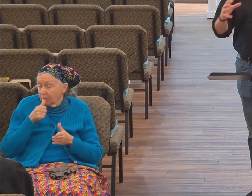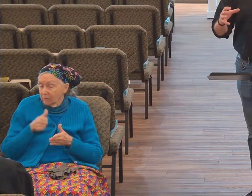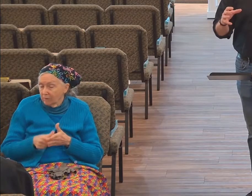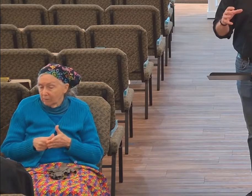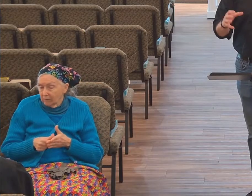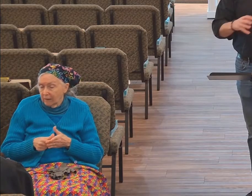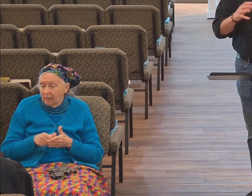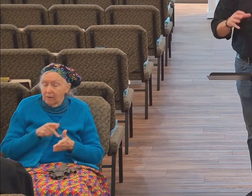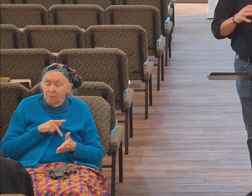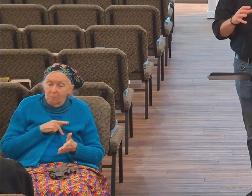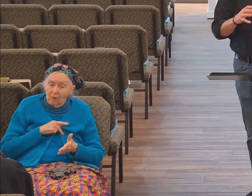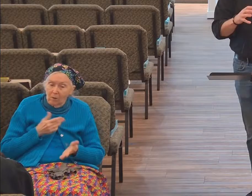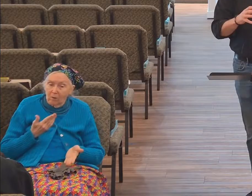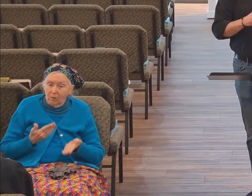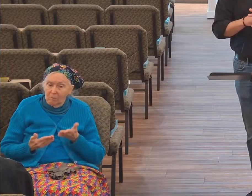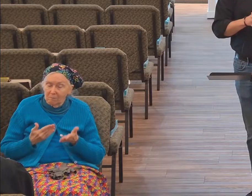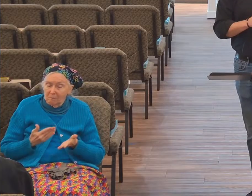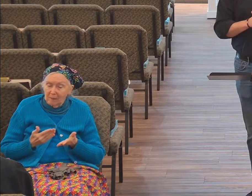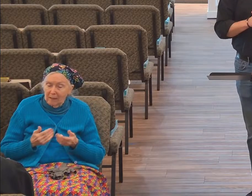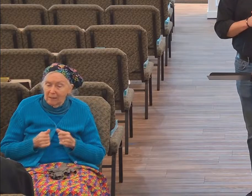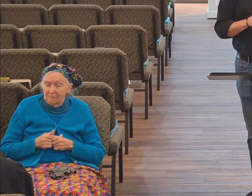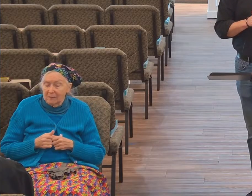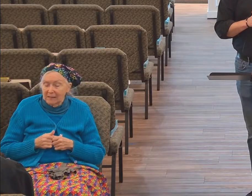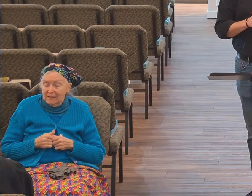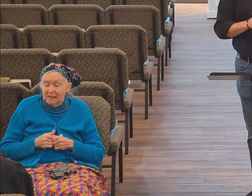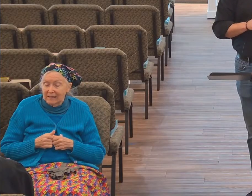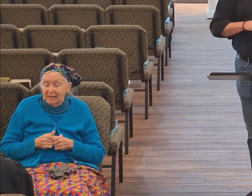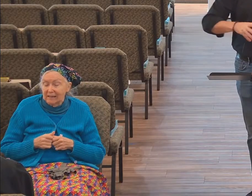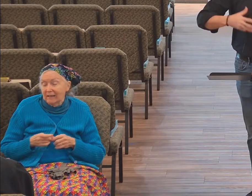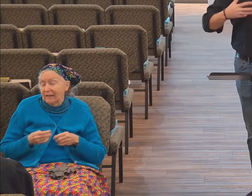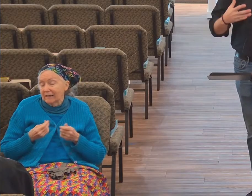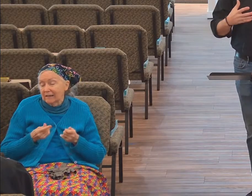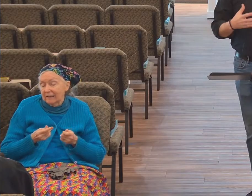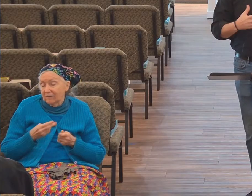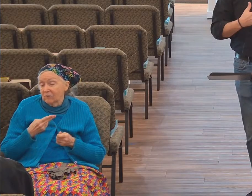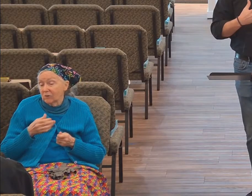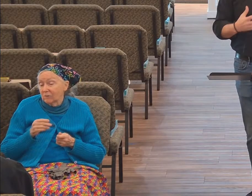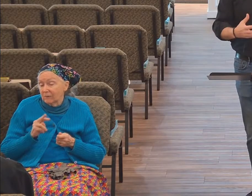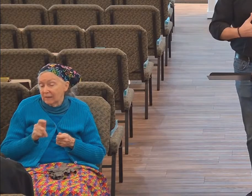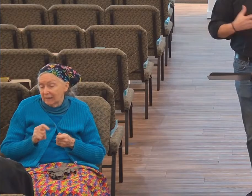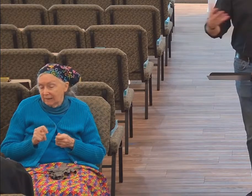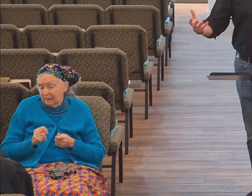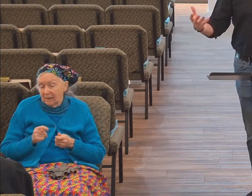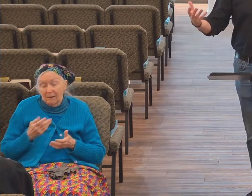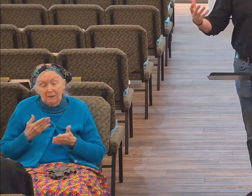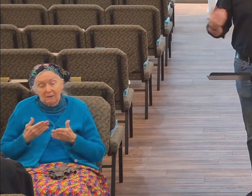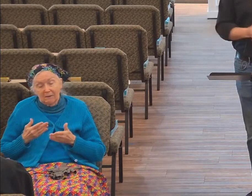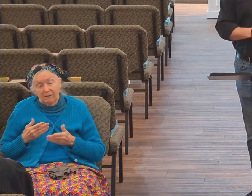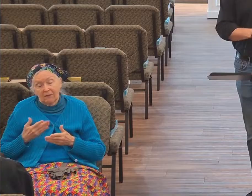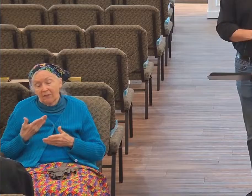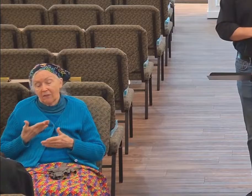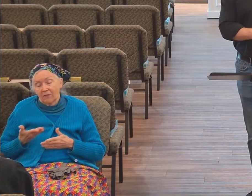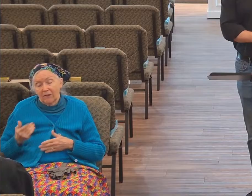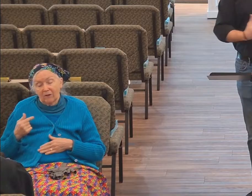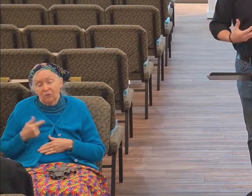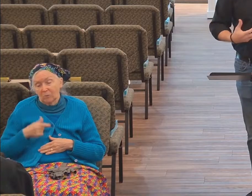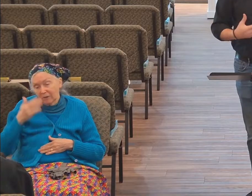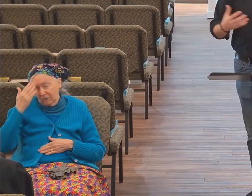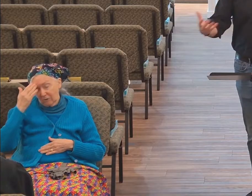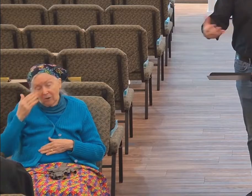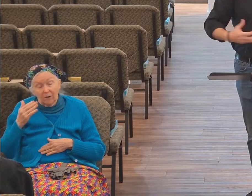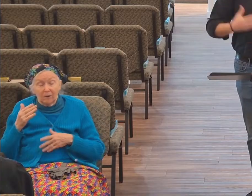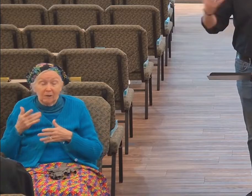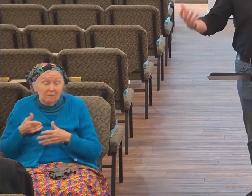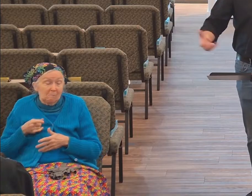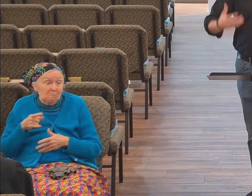not aware of. There's some more going on here. Maybe just some insecurities from the people wondering, like, why has it been so long? We haven't heard from you.